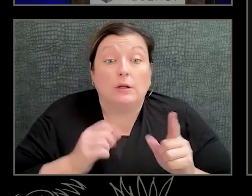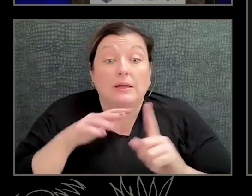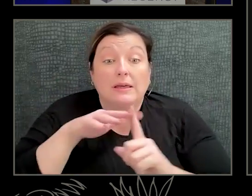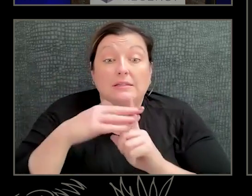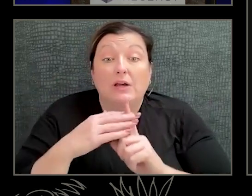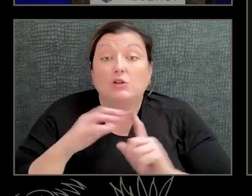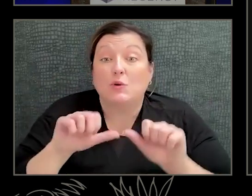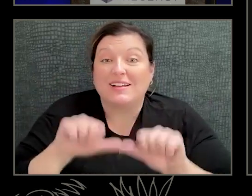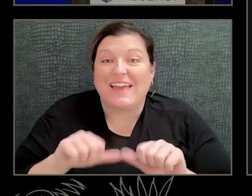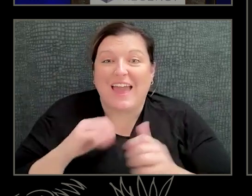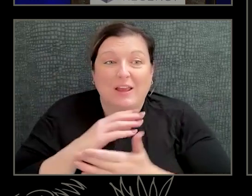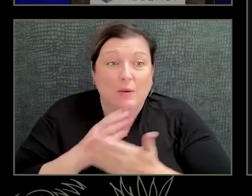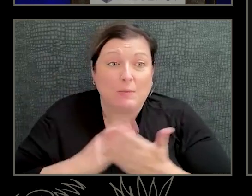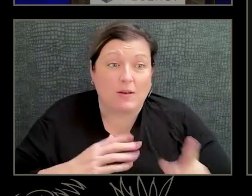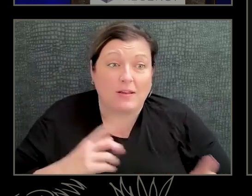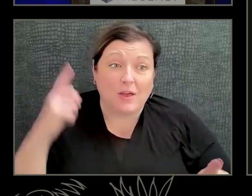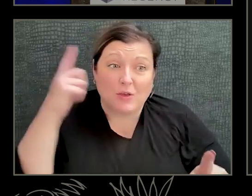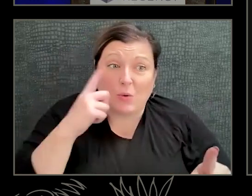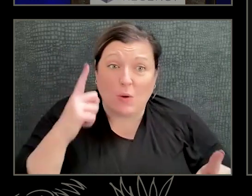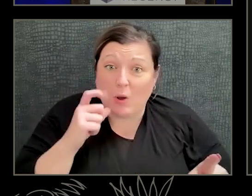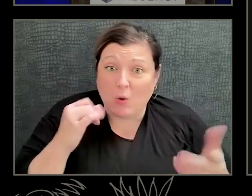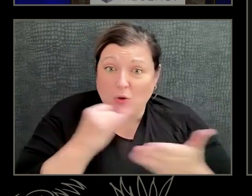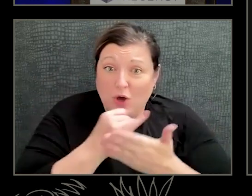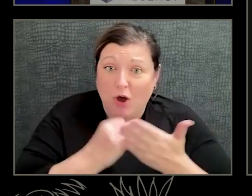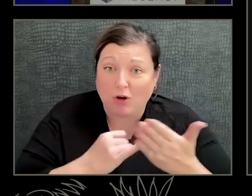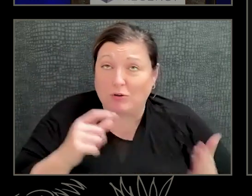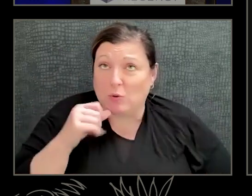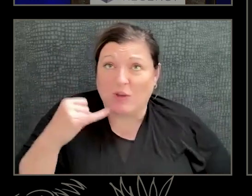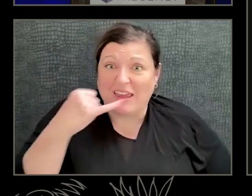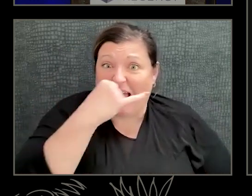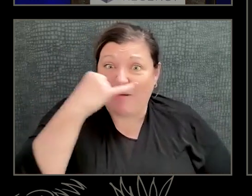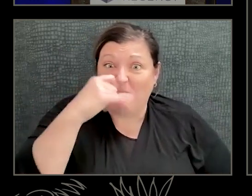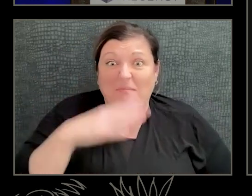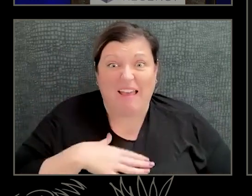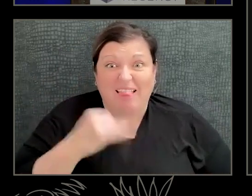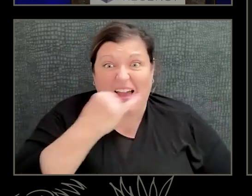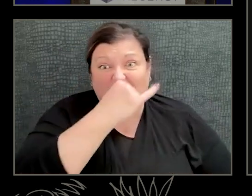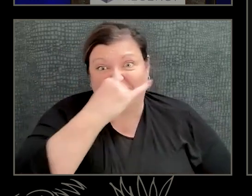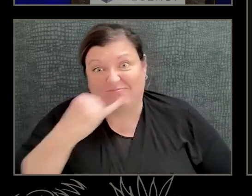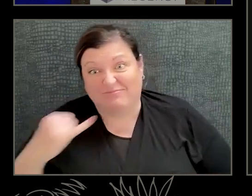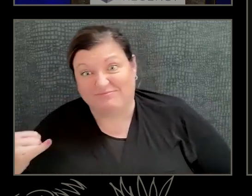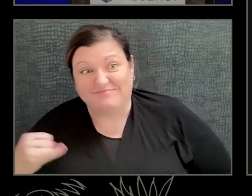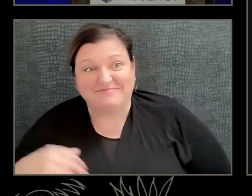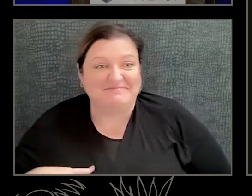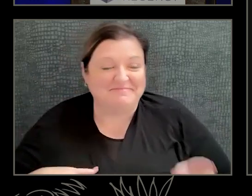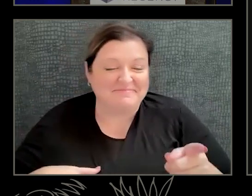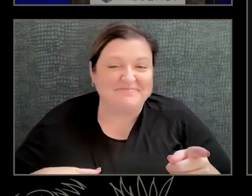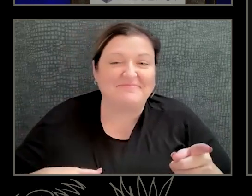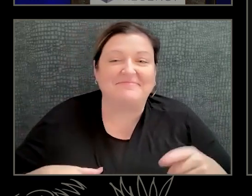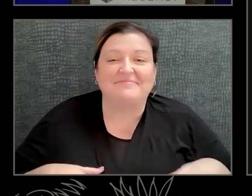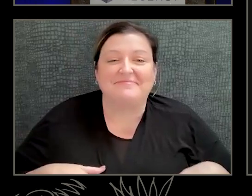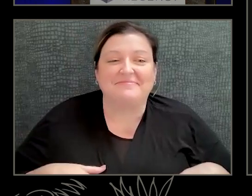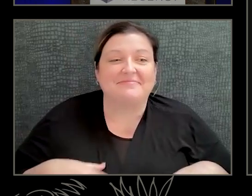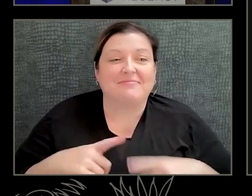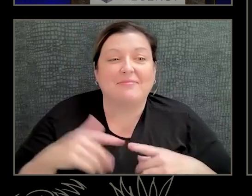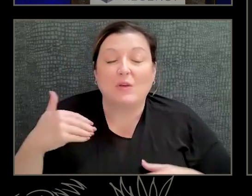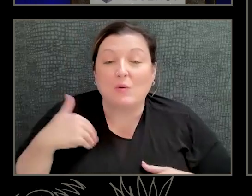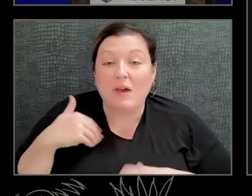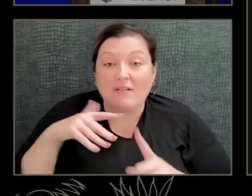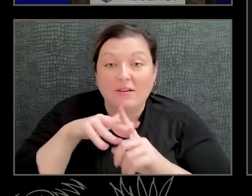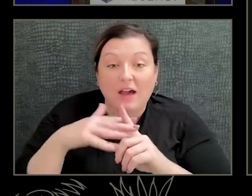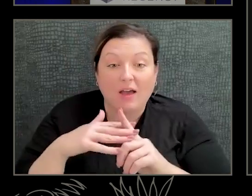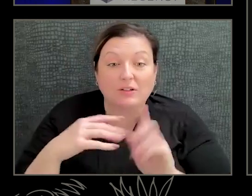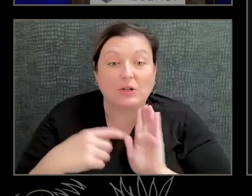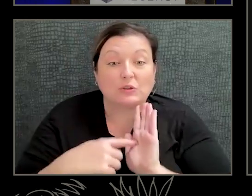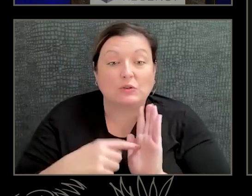must be wondering who this artist is who cannot even draw a straight line. So you have this contextual can